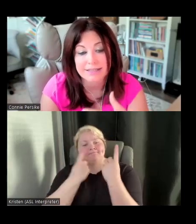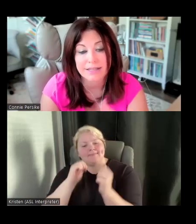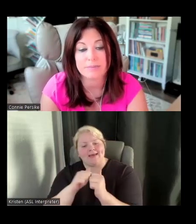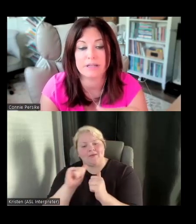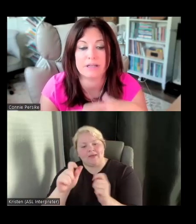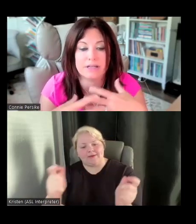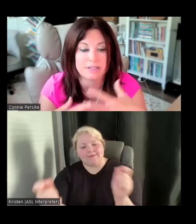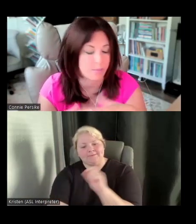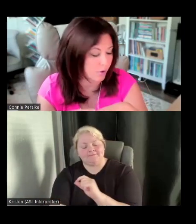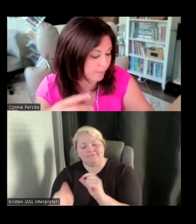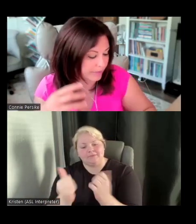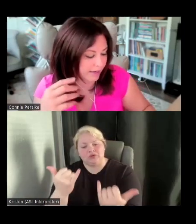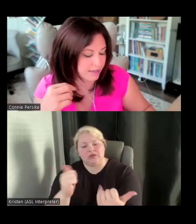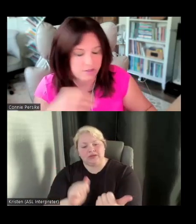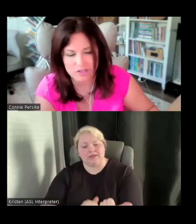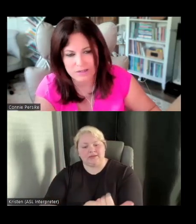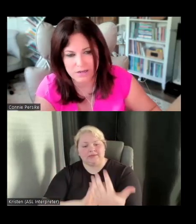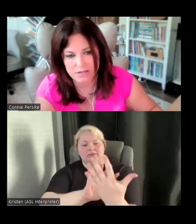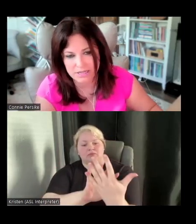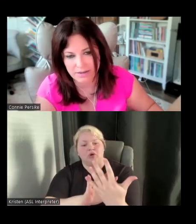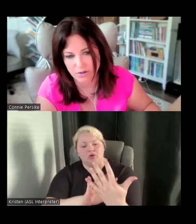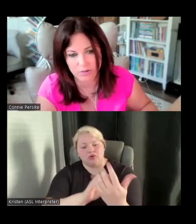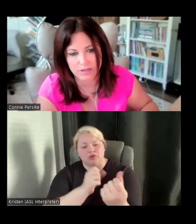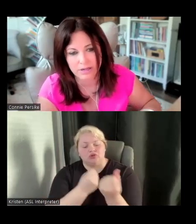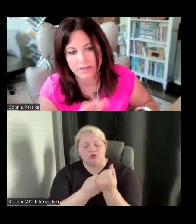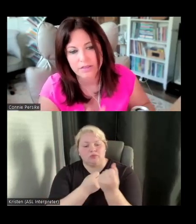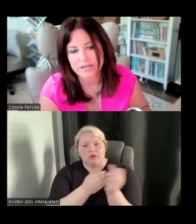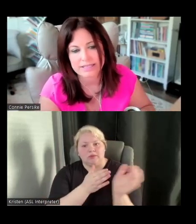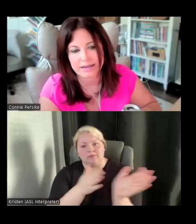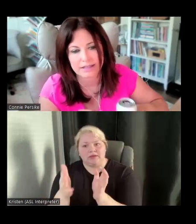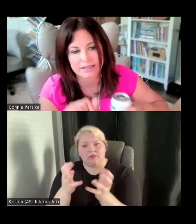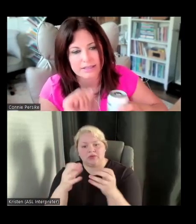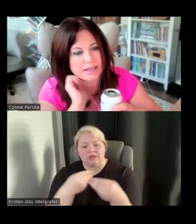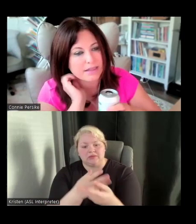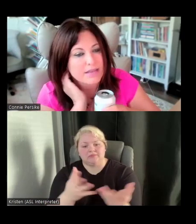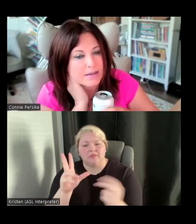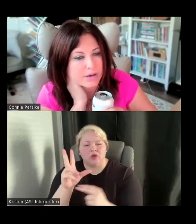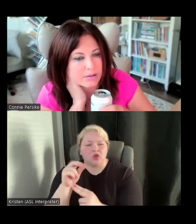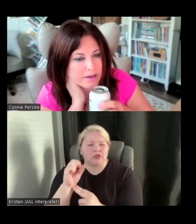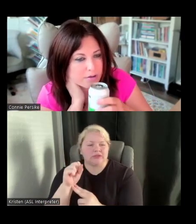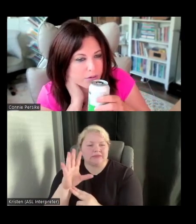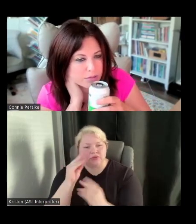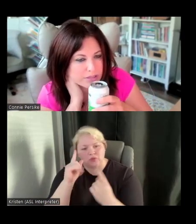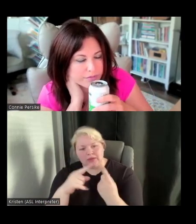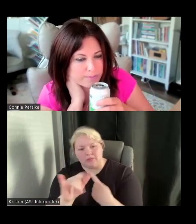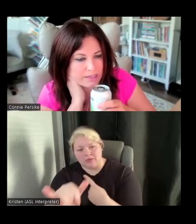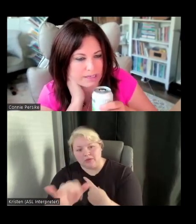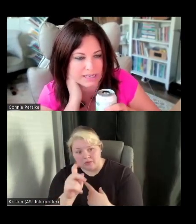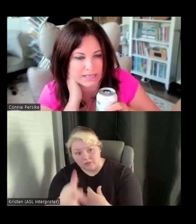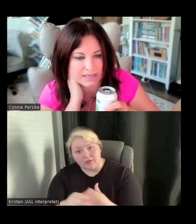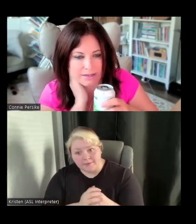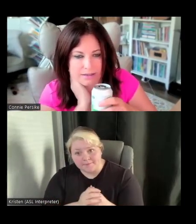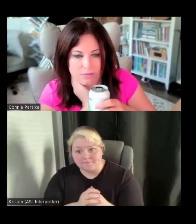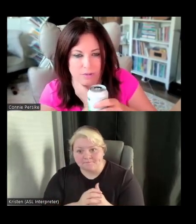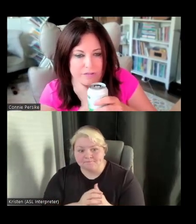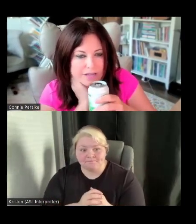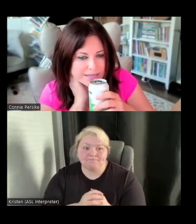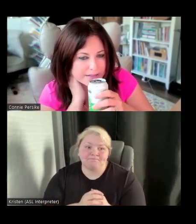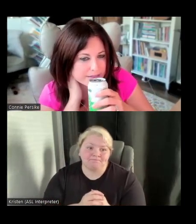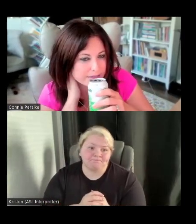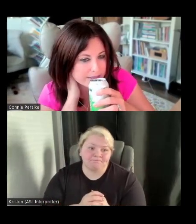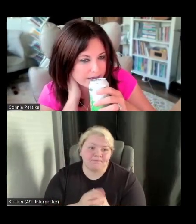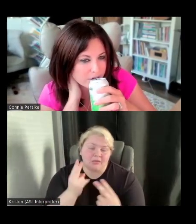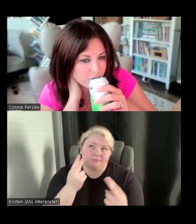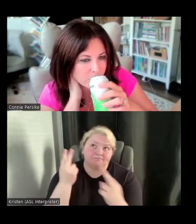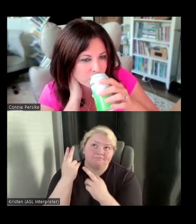today's assessment and support planning? So I just want to give you 30 seconds to think about that quote from me and reflect